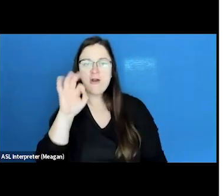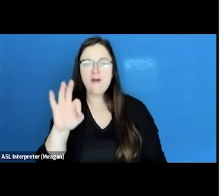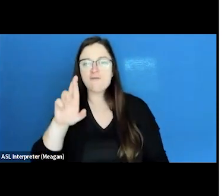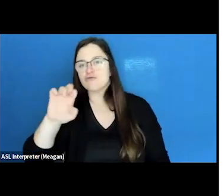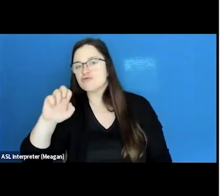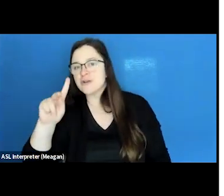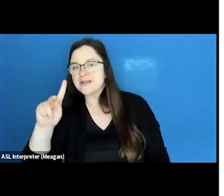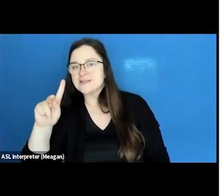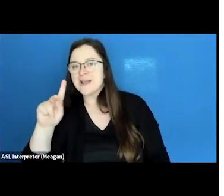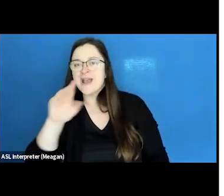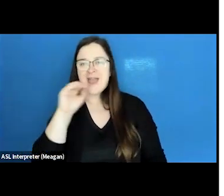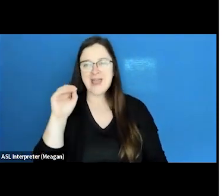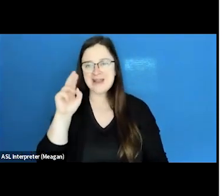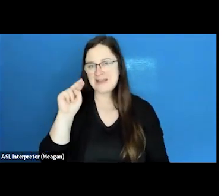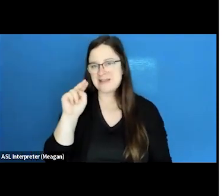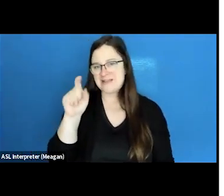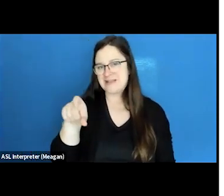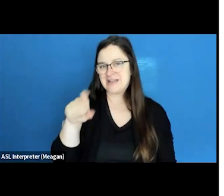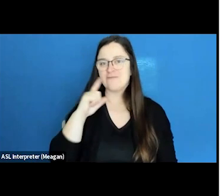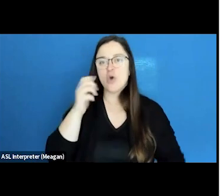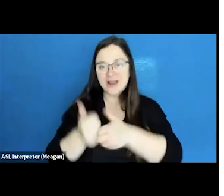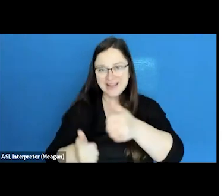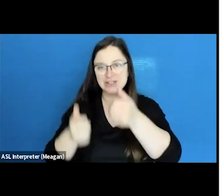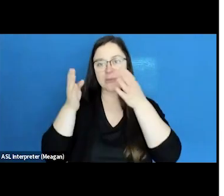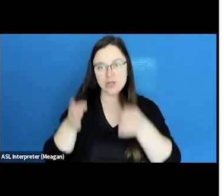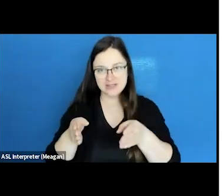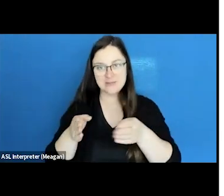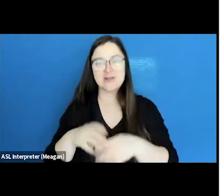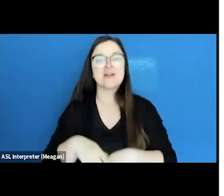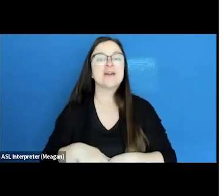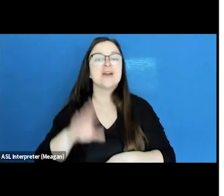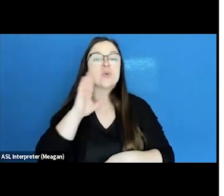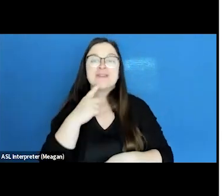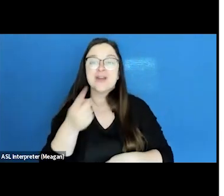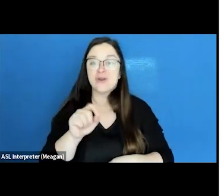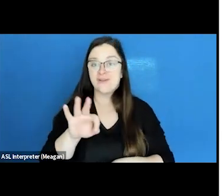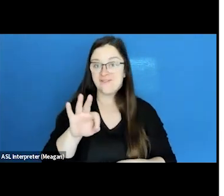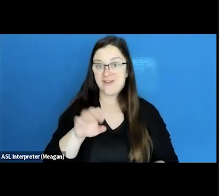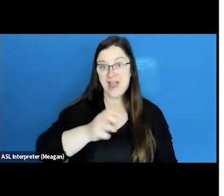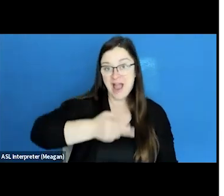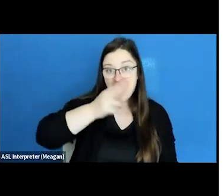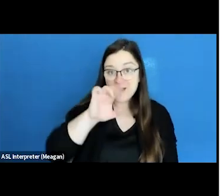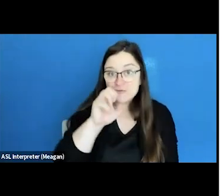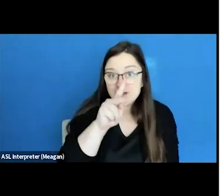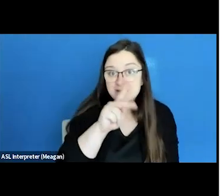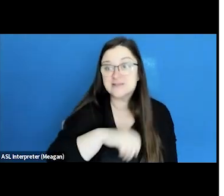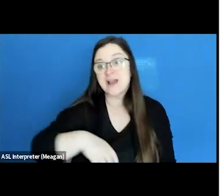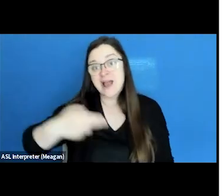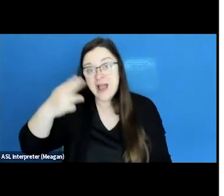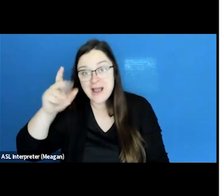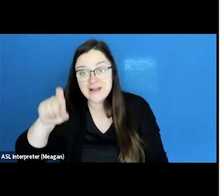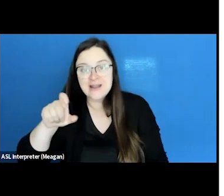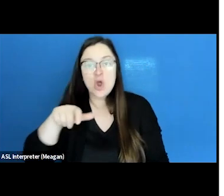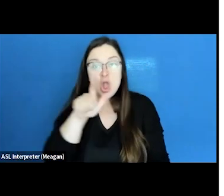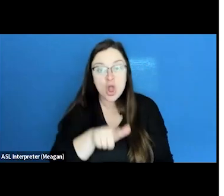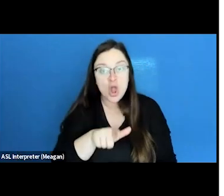and need of each participant. Is going to tell you if they're high risk, high need, low risk, low need, or anywhere in